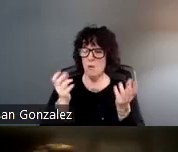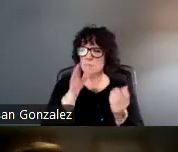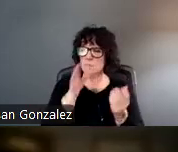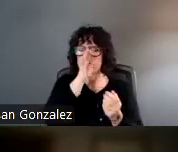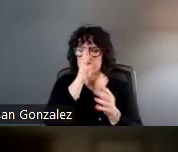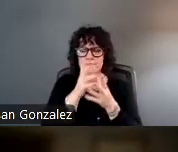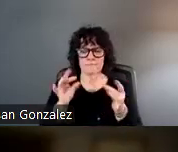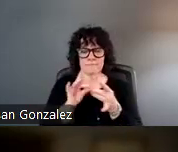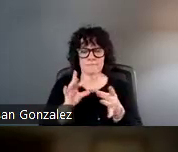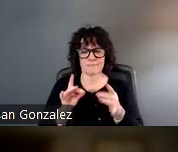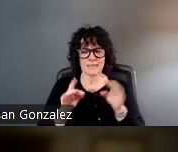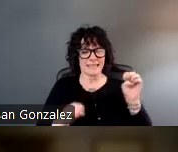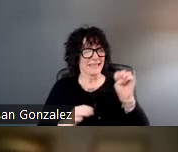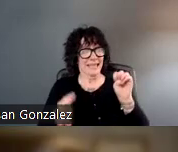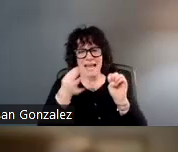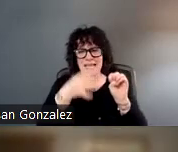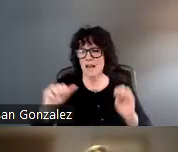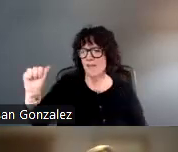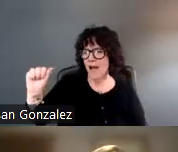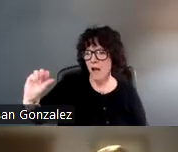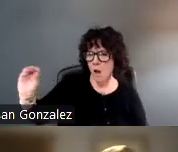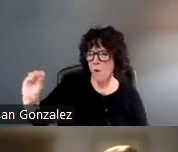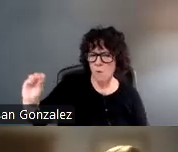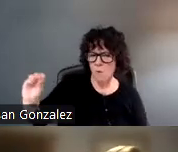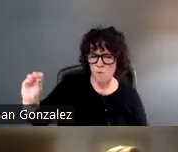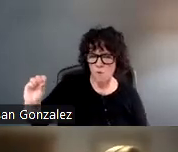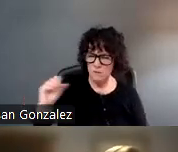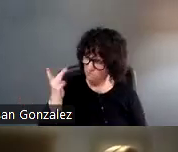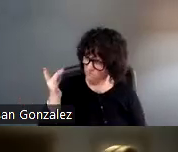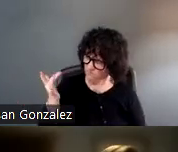said bienvenides or welcome as we began.